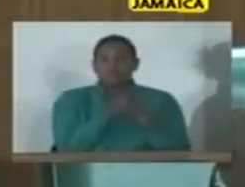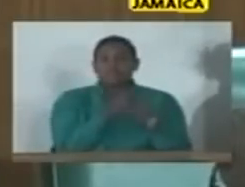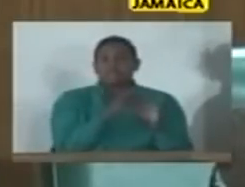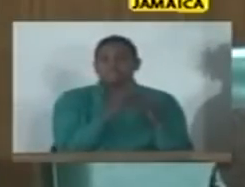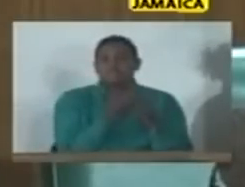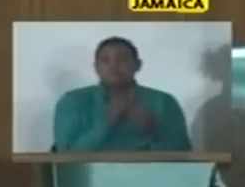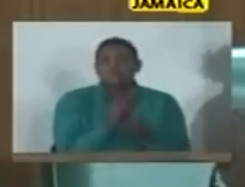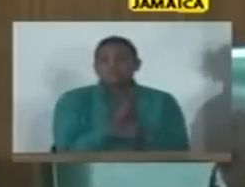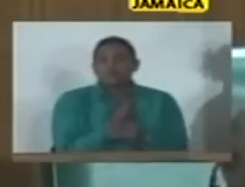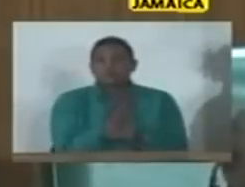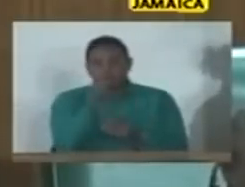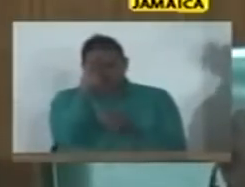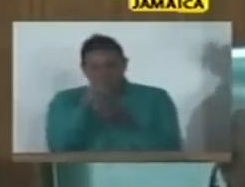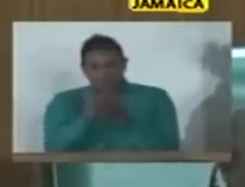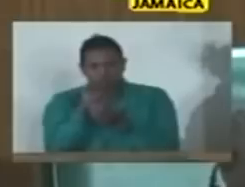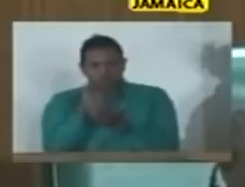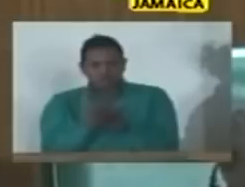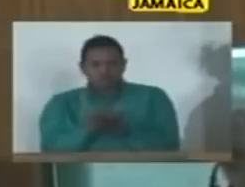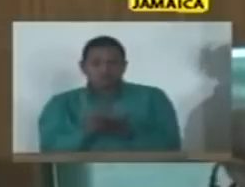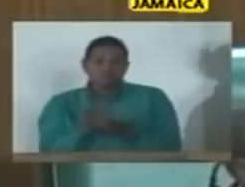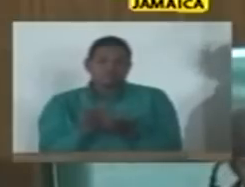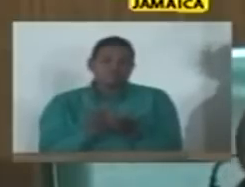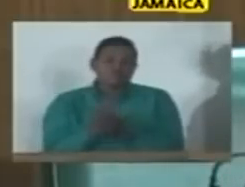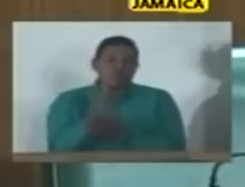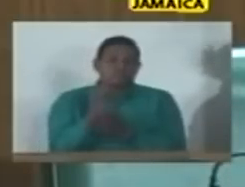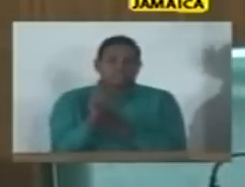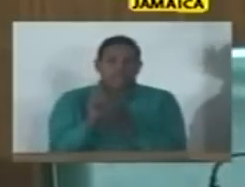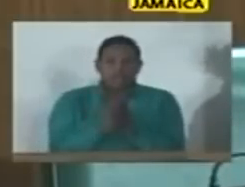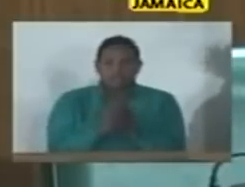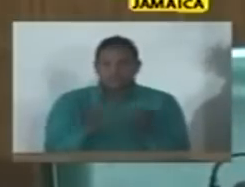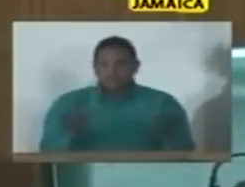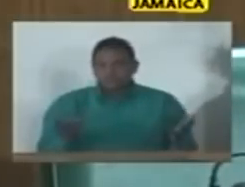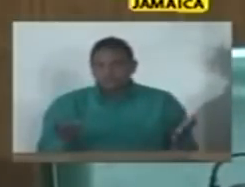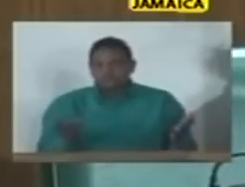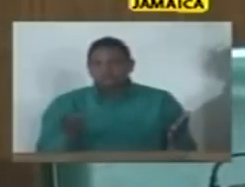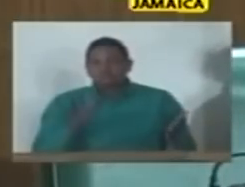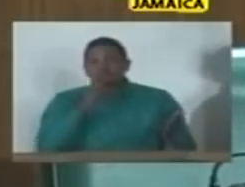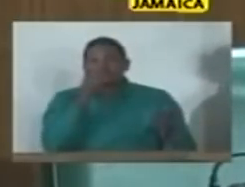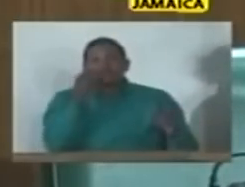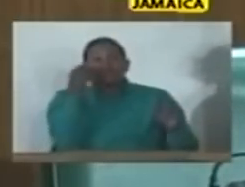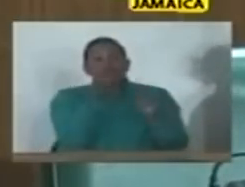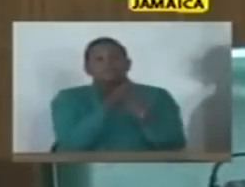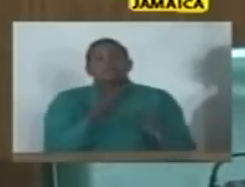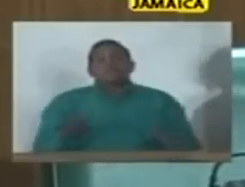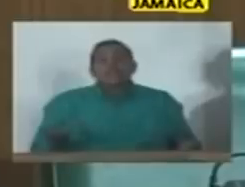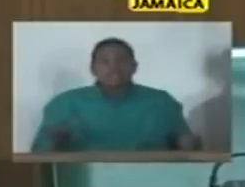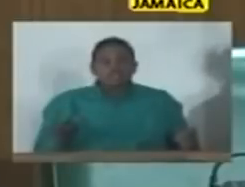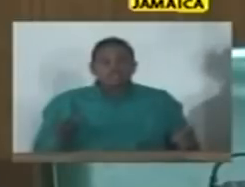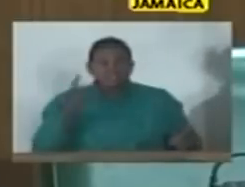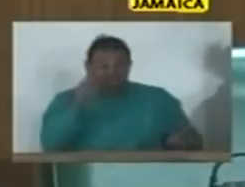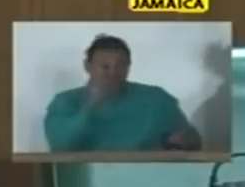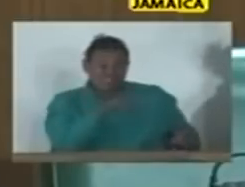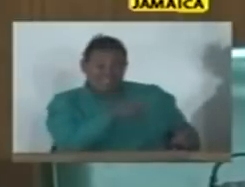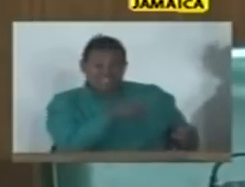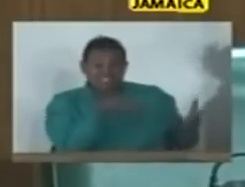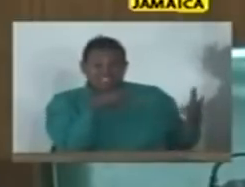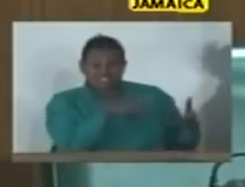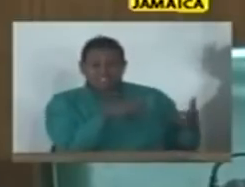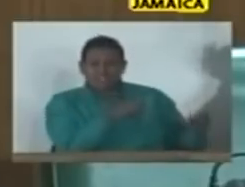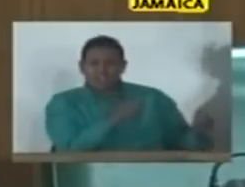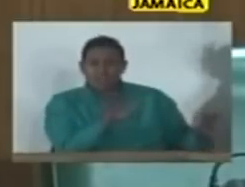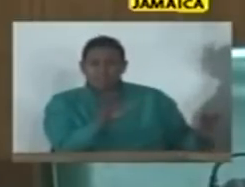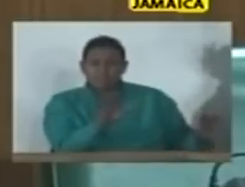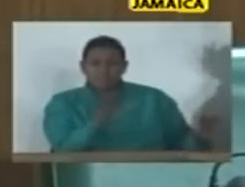Rights Bill Act? Does it have implications for that? Because